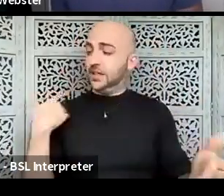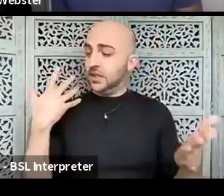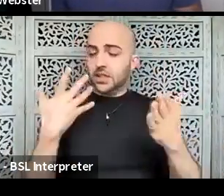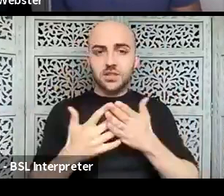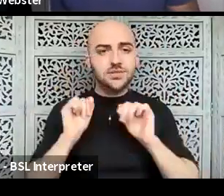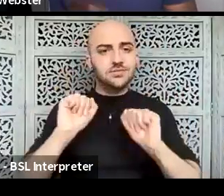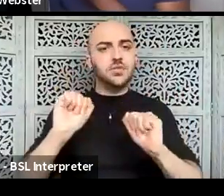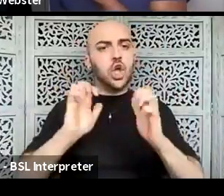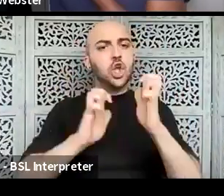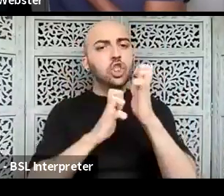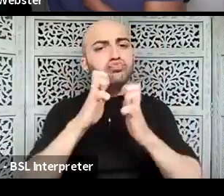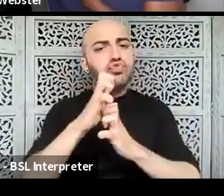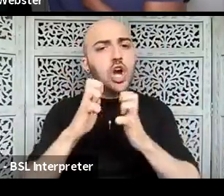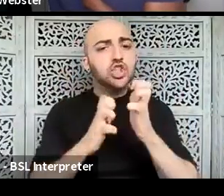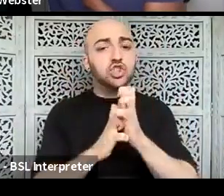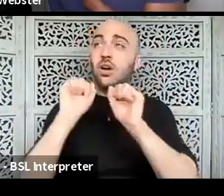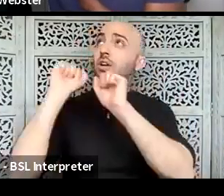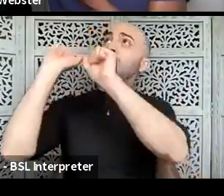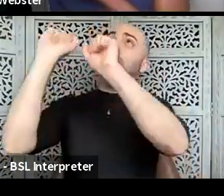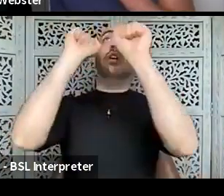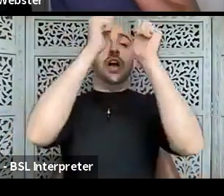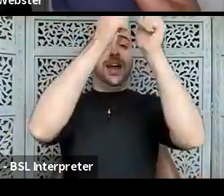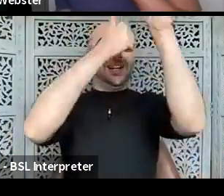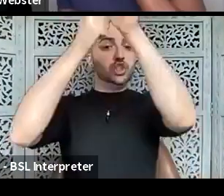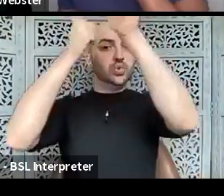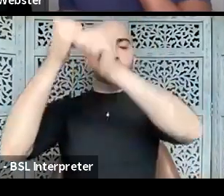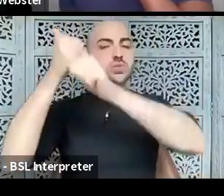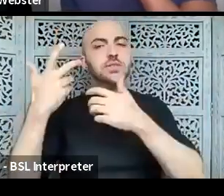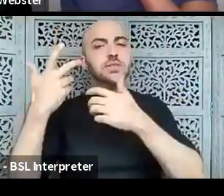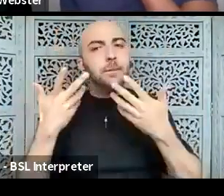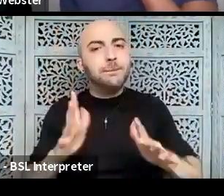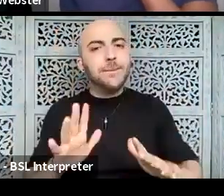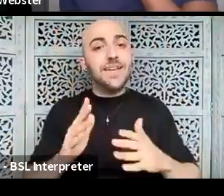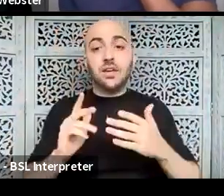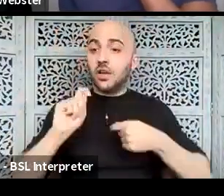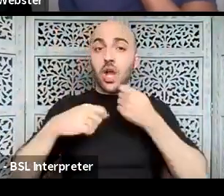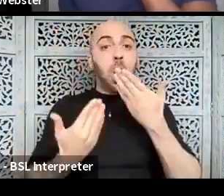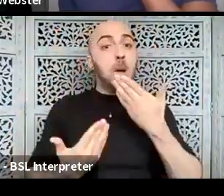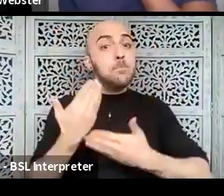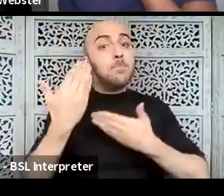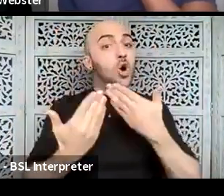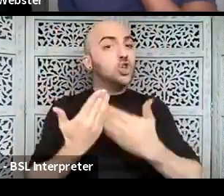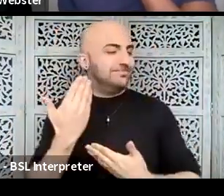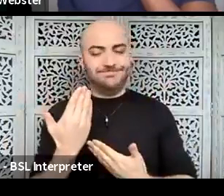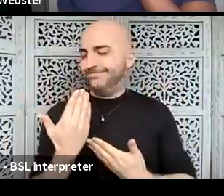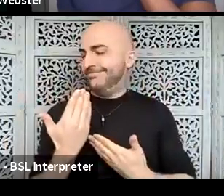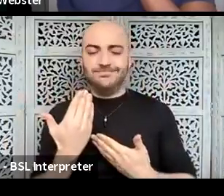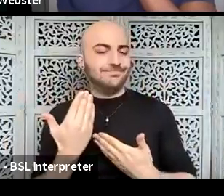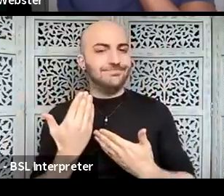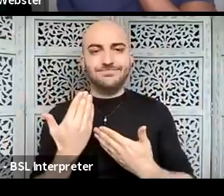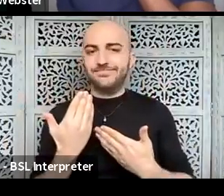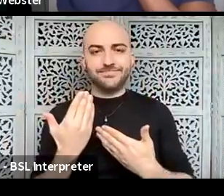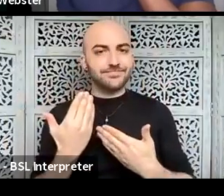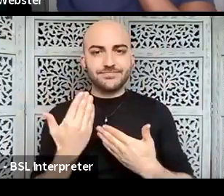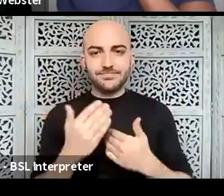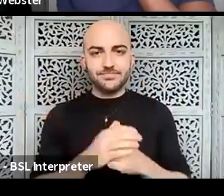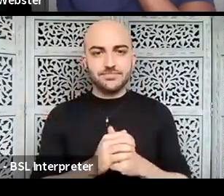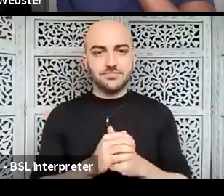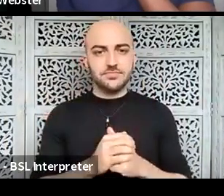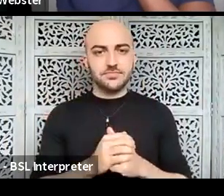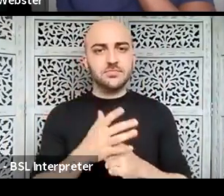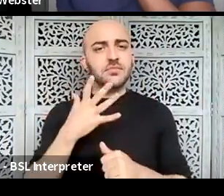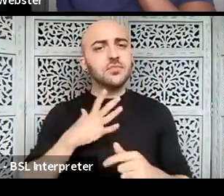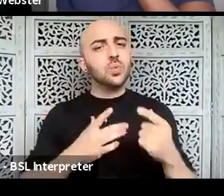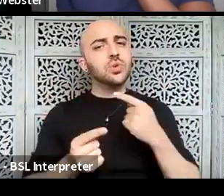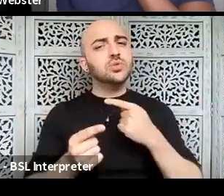that a lot of these institutions haven't modernized with the way that these things have changed. I just want to go